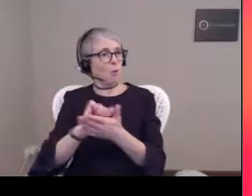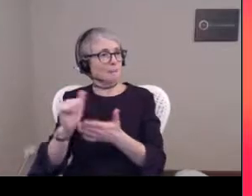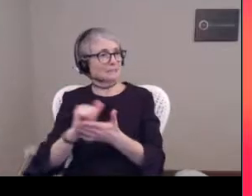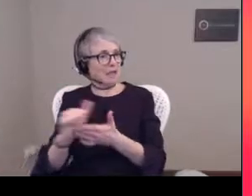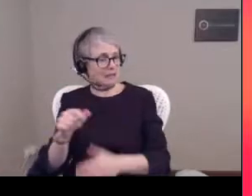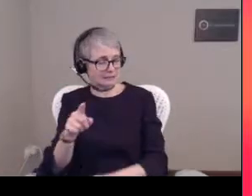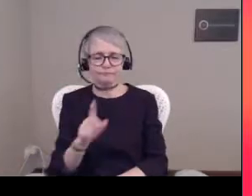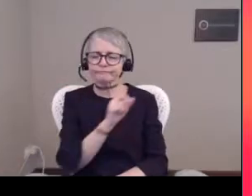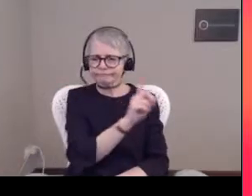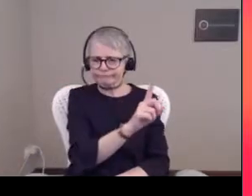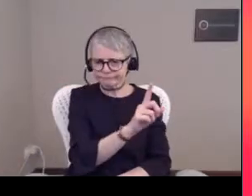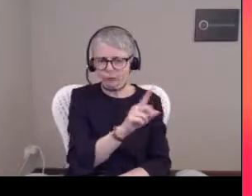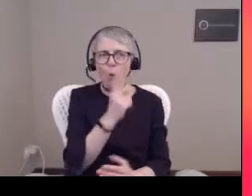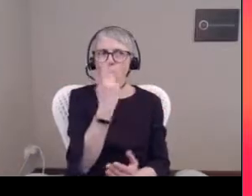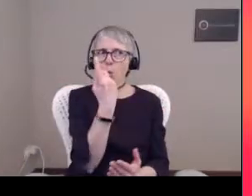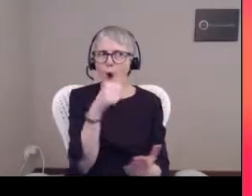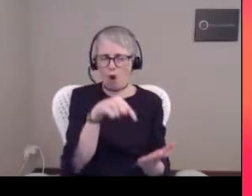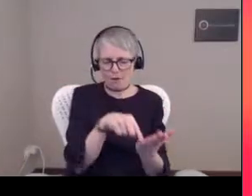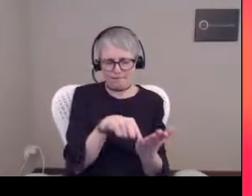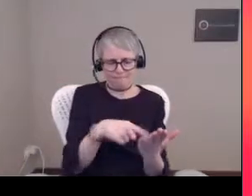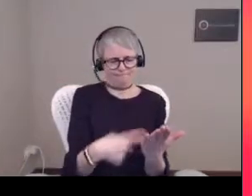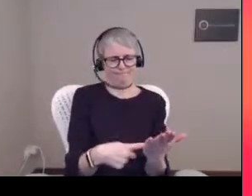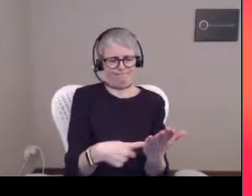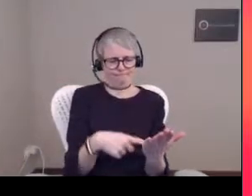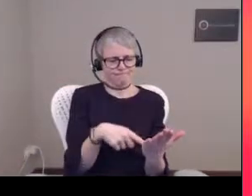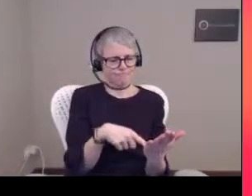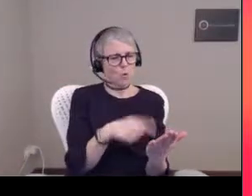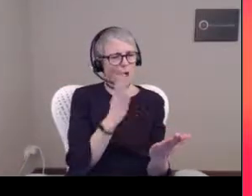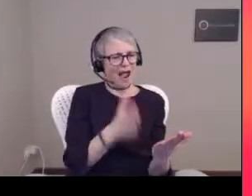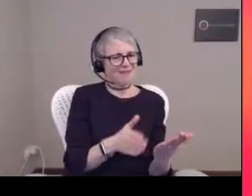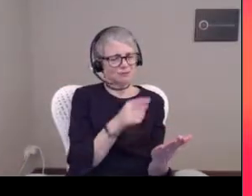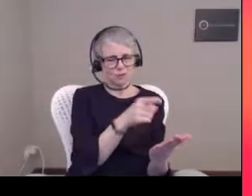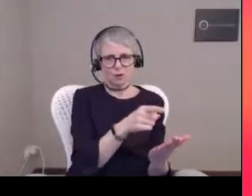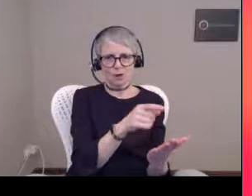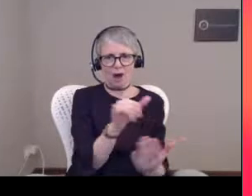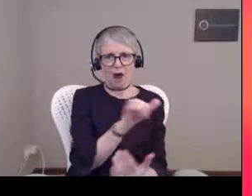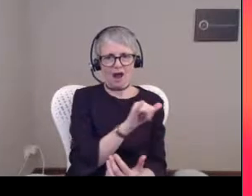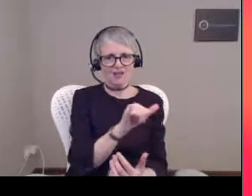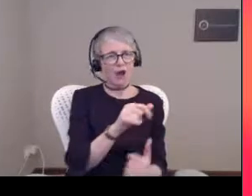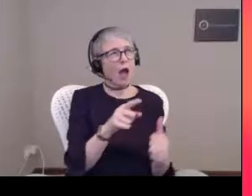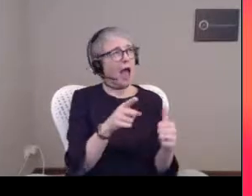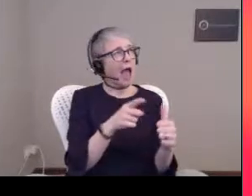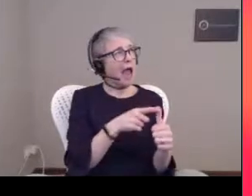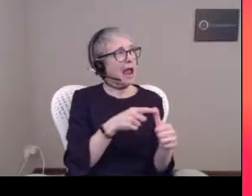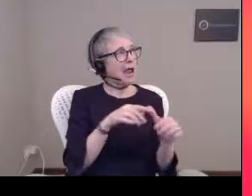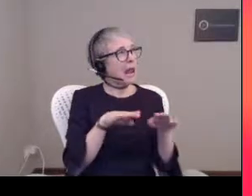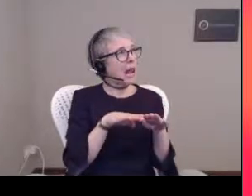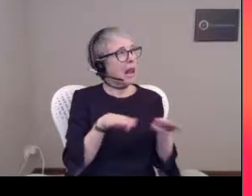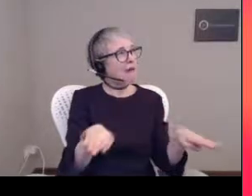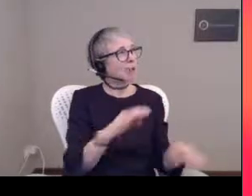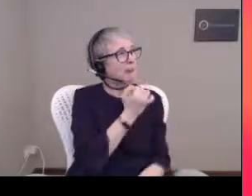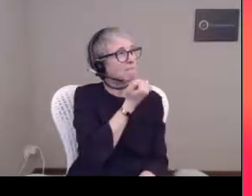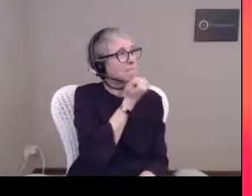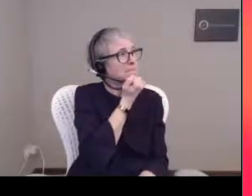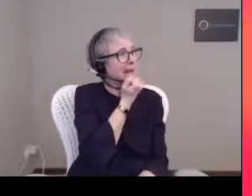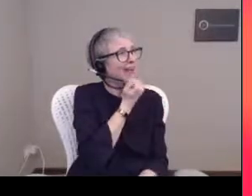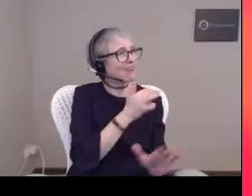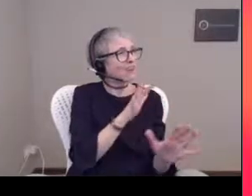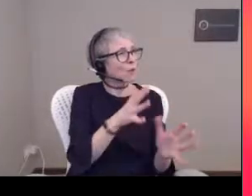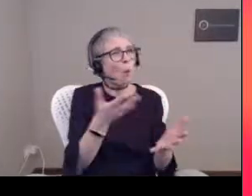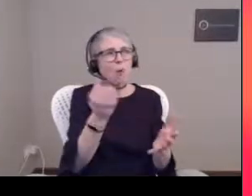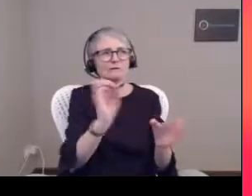that says that you do have to have either an A-level equivalent in a maths or a STEM subject like science,